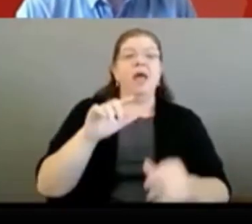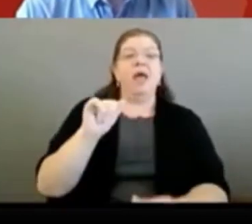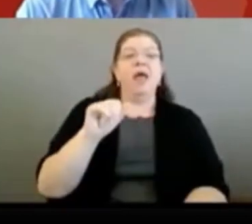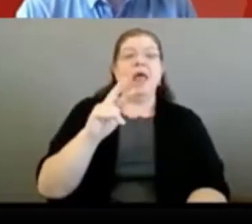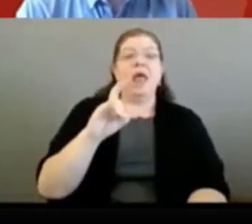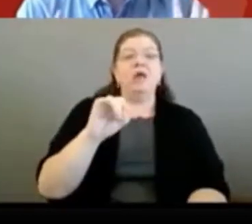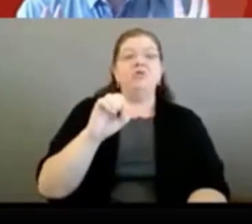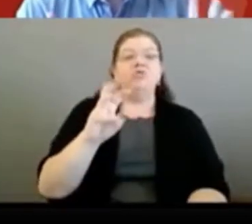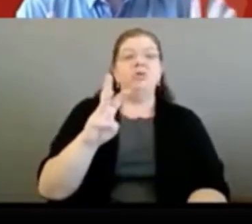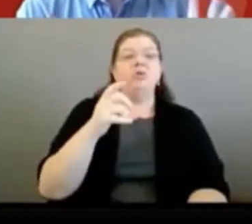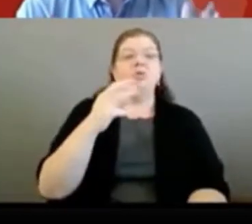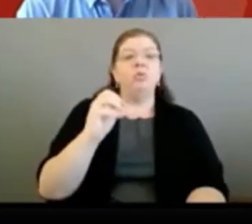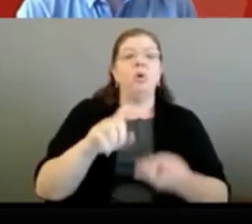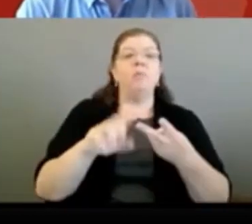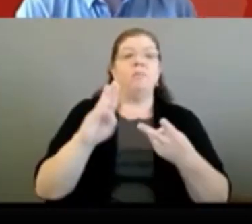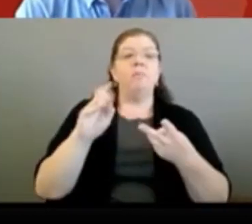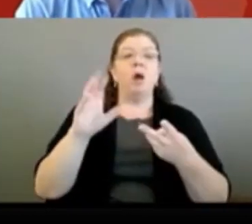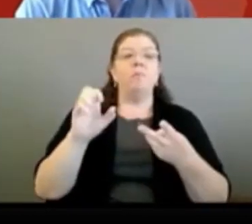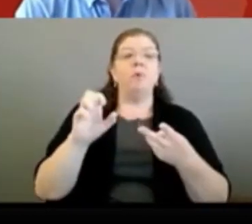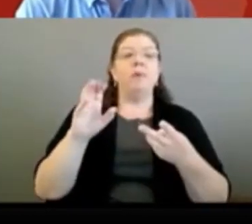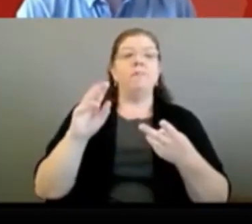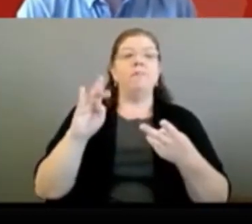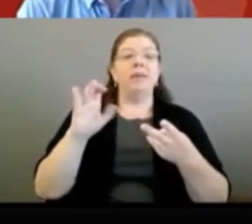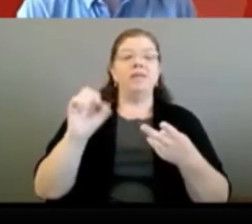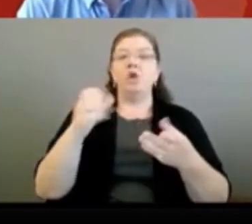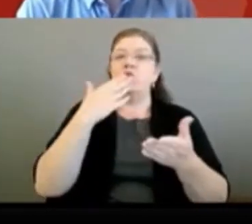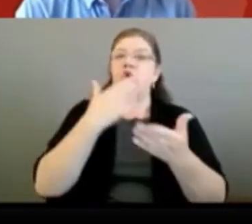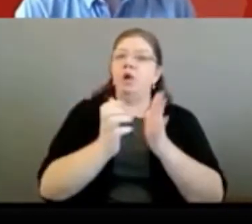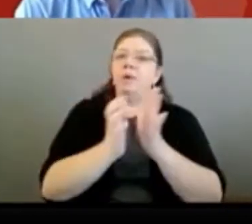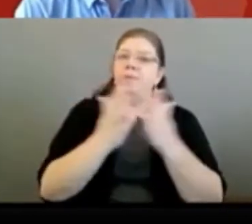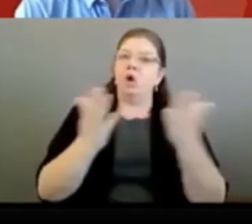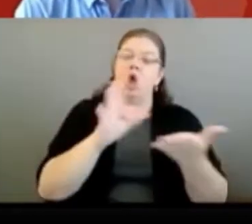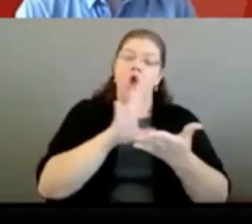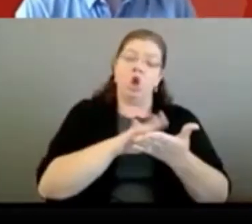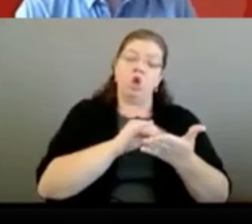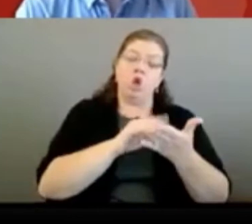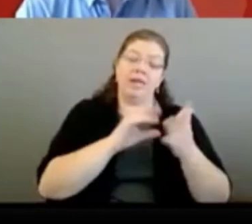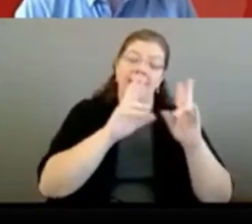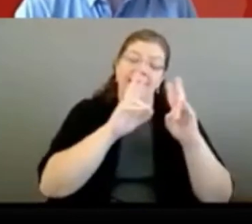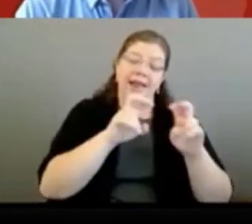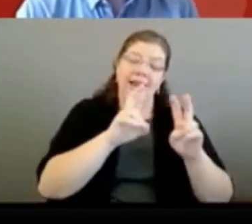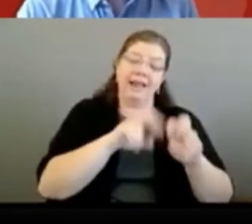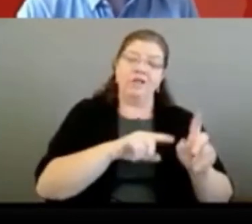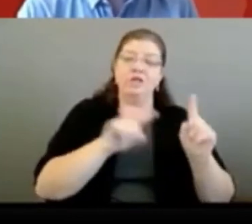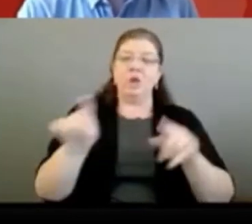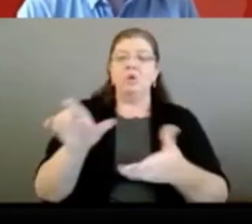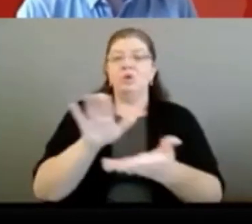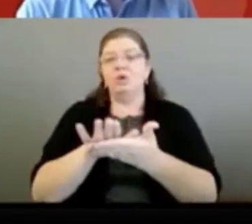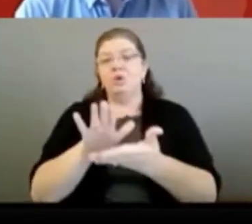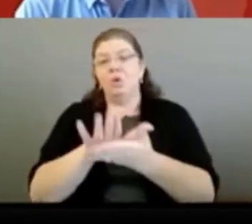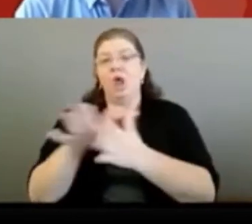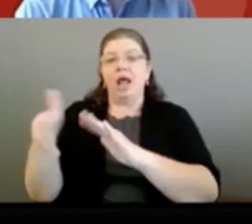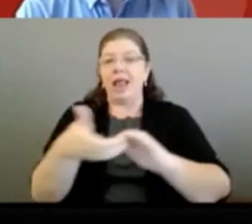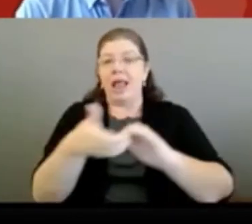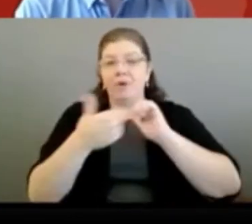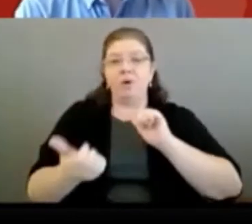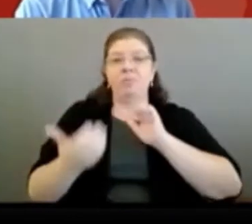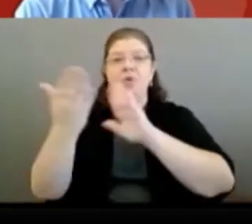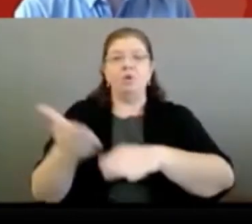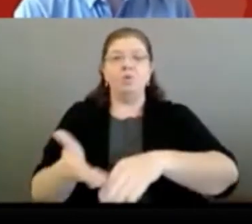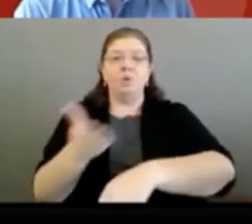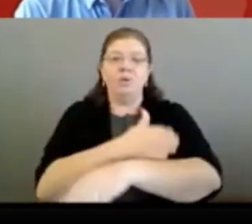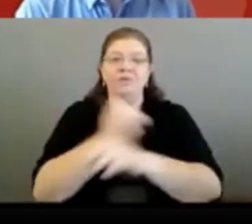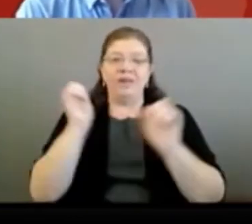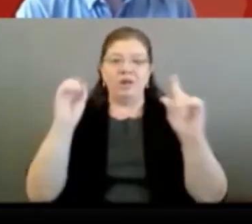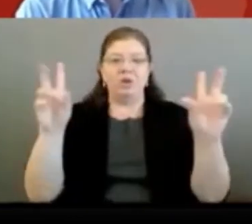Means, really excellent book called Learning Analytics Goes to School, a collaborative approach to improving education. Some of the potentials